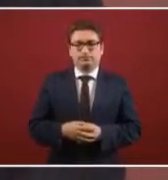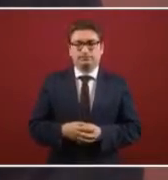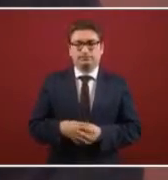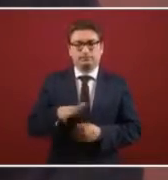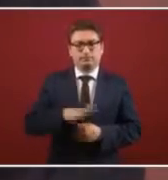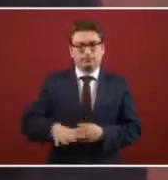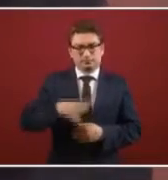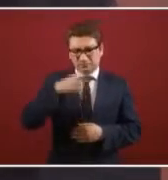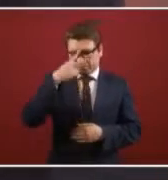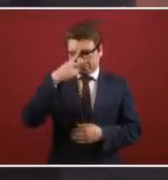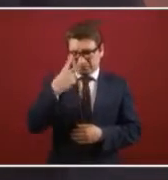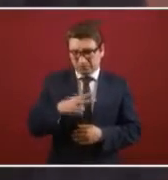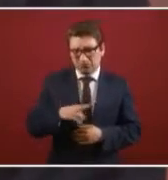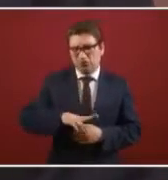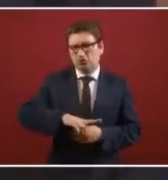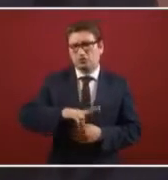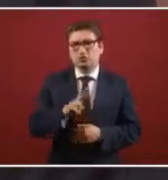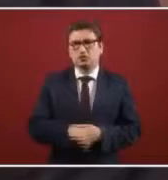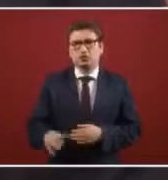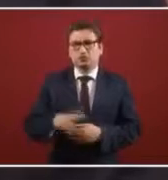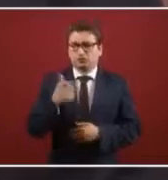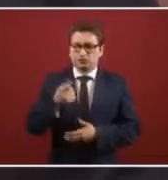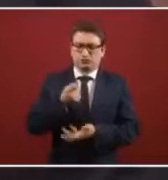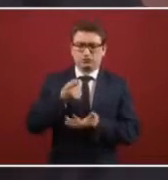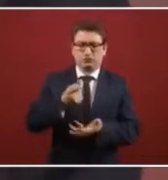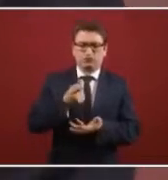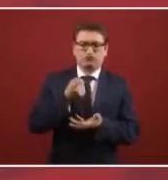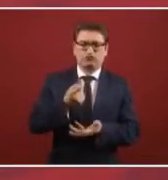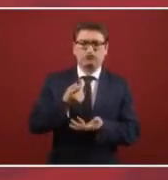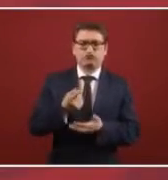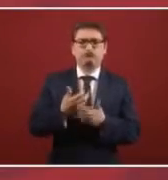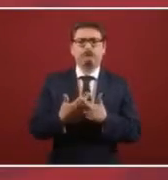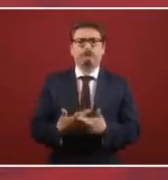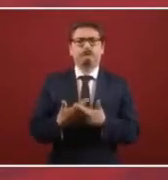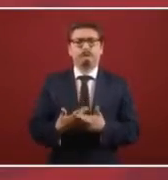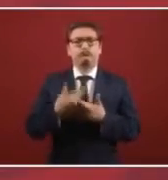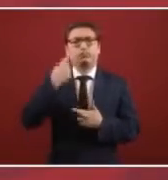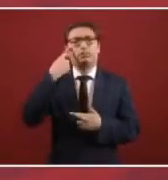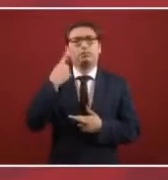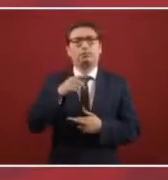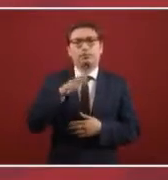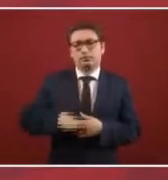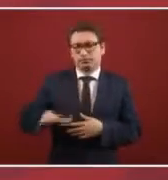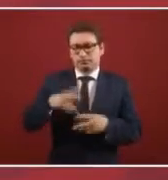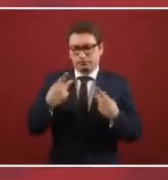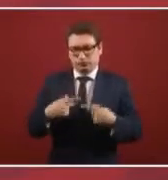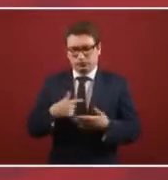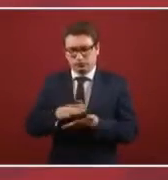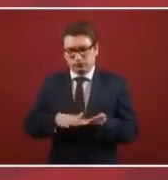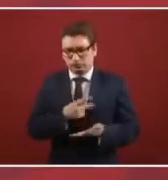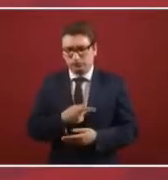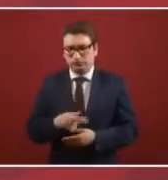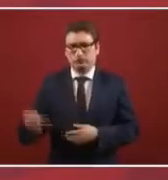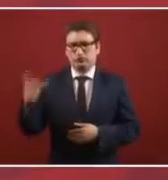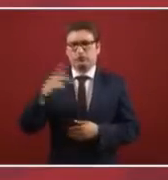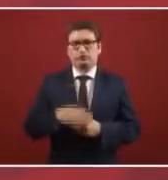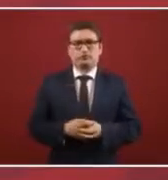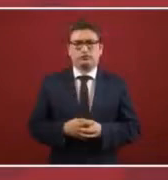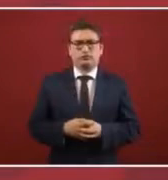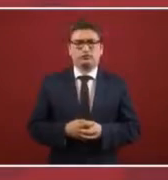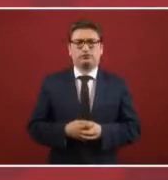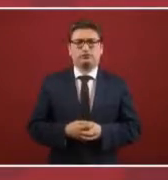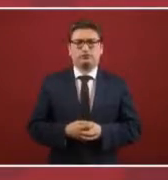country destinado had they destined tantos recursos so many para resources to atender a la attend gente humilde, to the humble a la people, gente pobre que